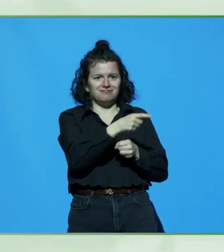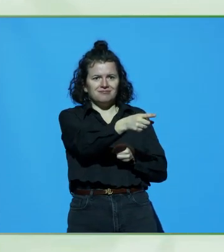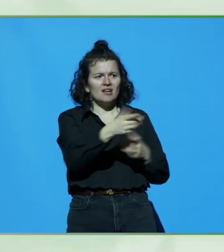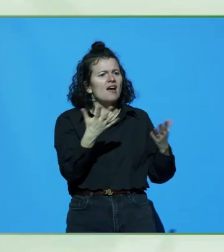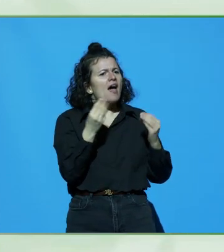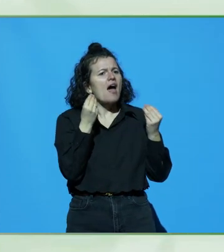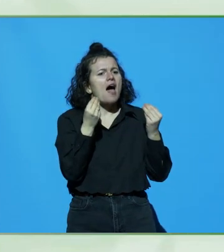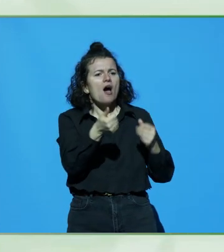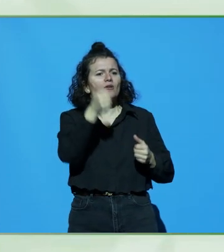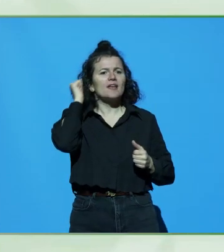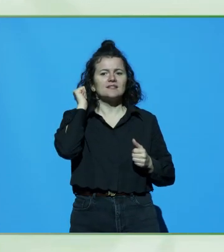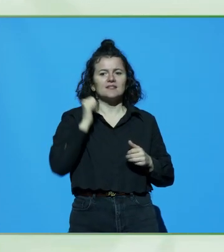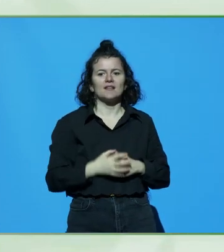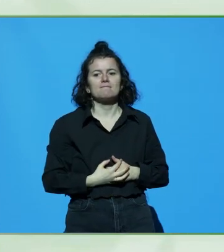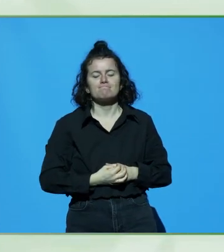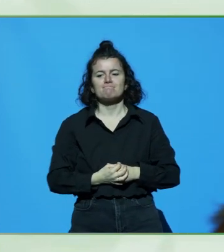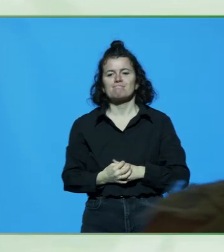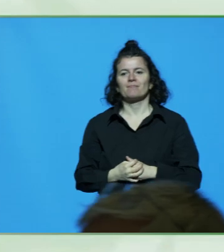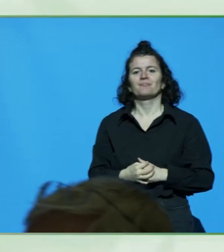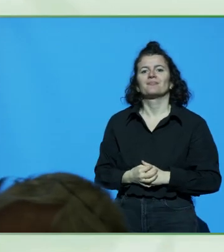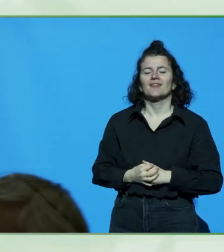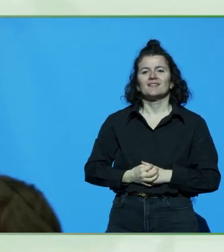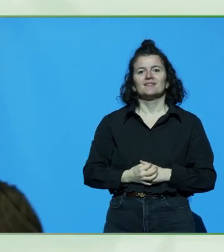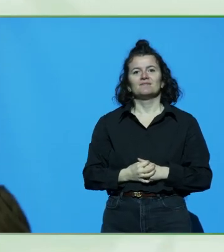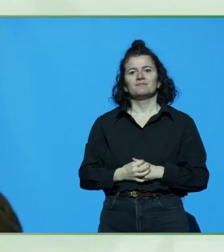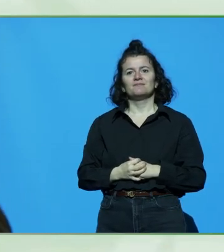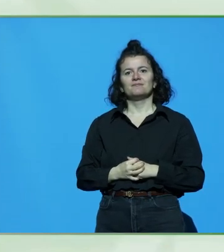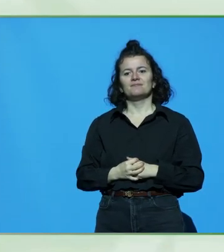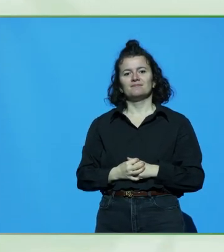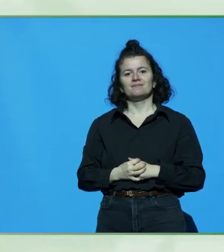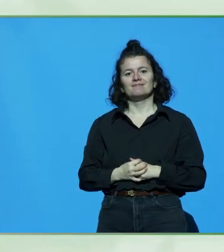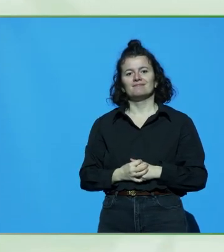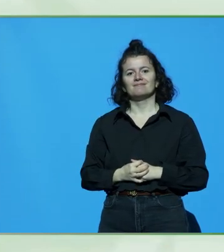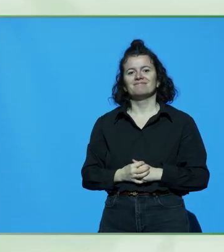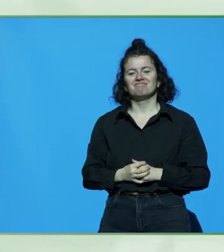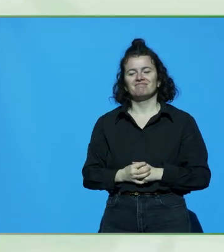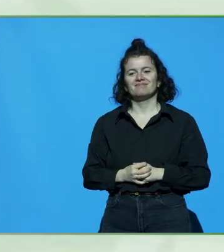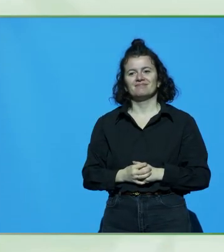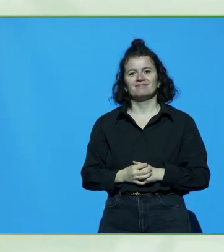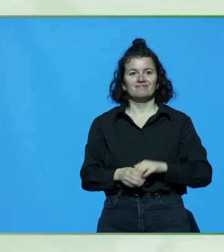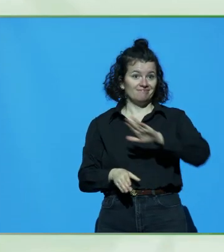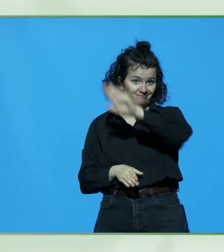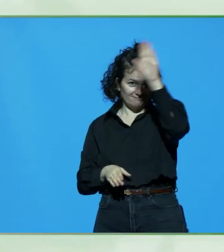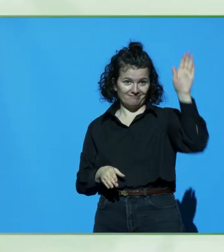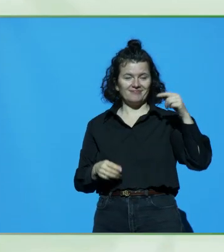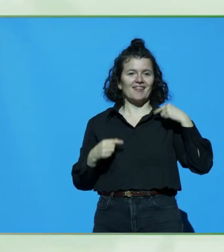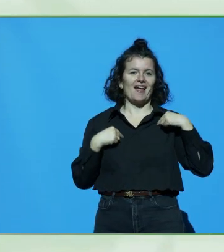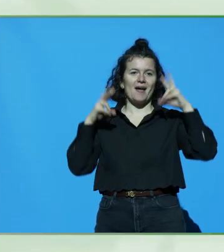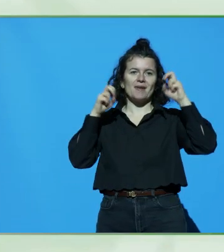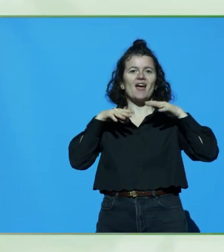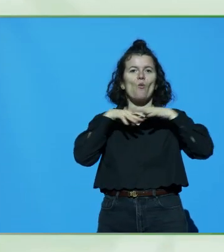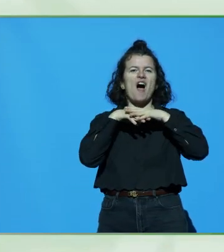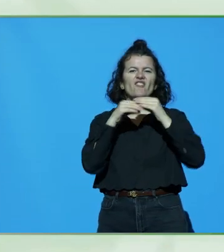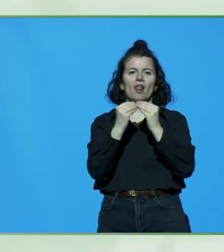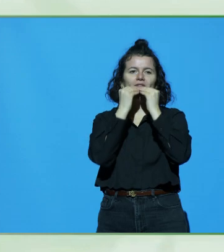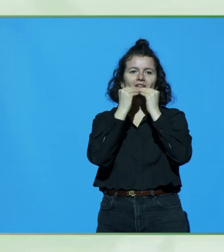your coach if you don't want to have a bad day, right? Okay. Hello, everyone. My name is Coach Waffle. And yeah,